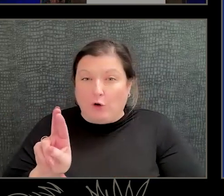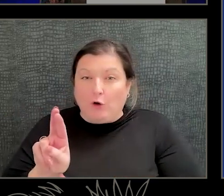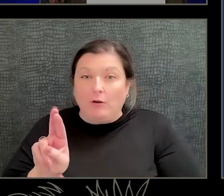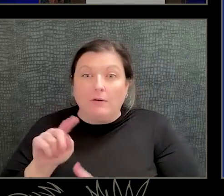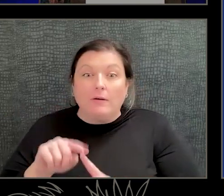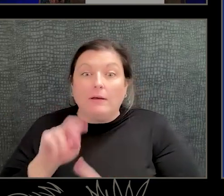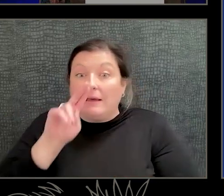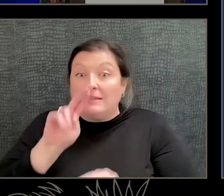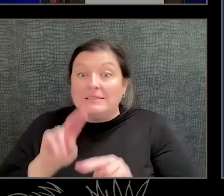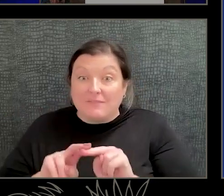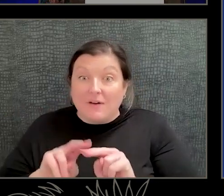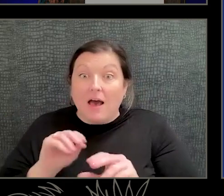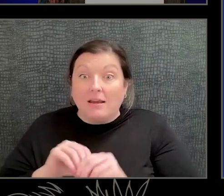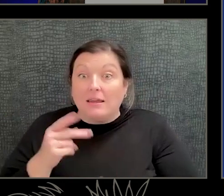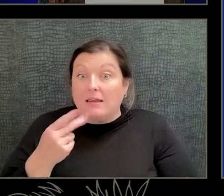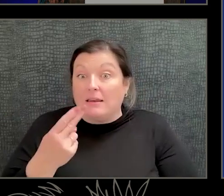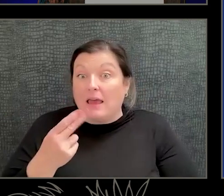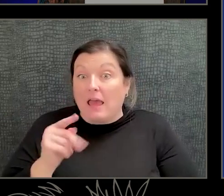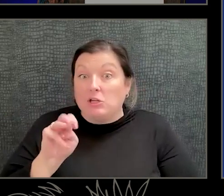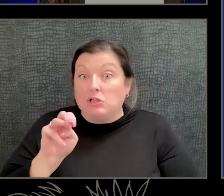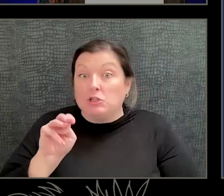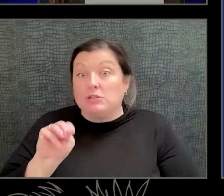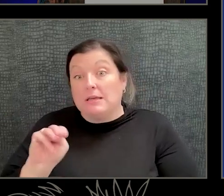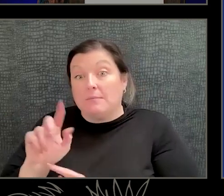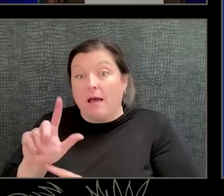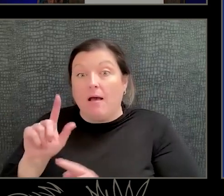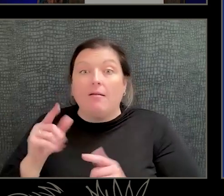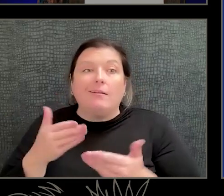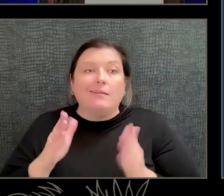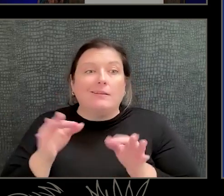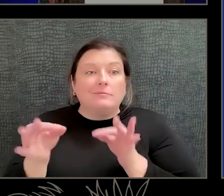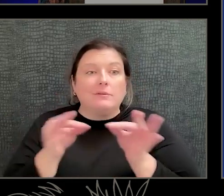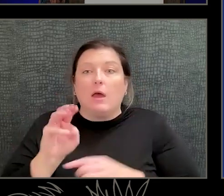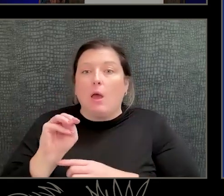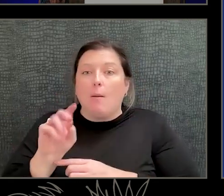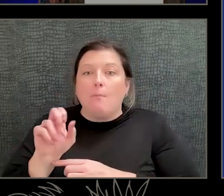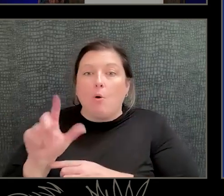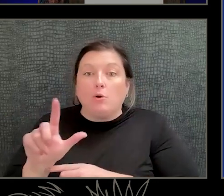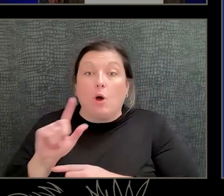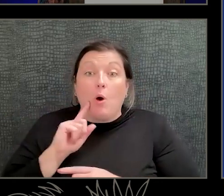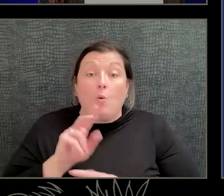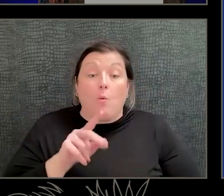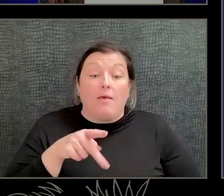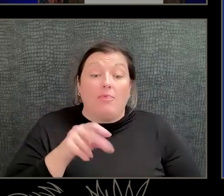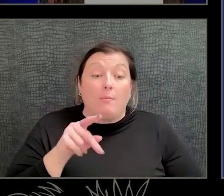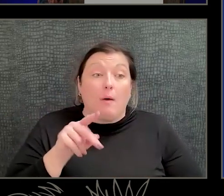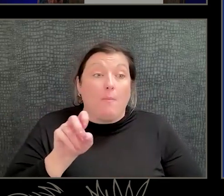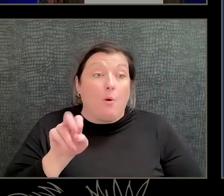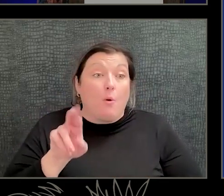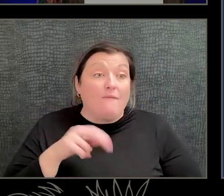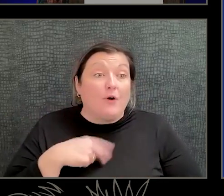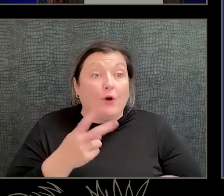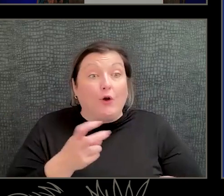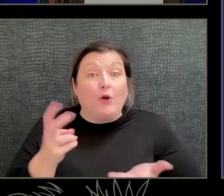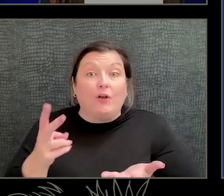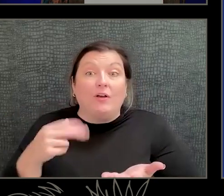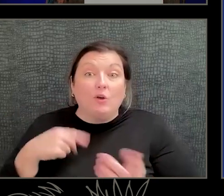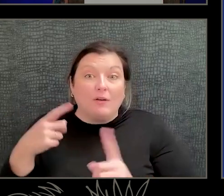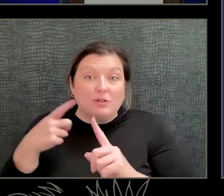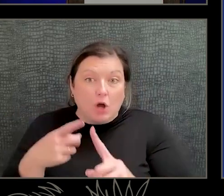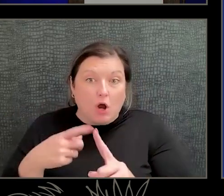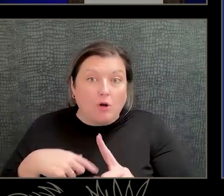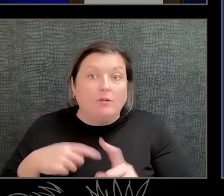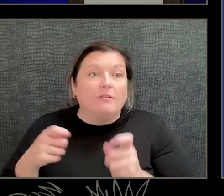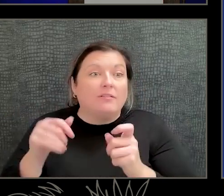fun attribute in HTML that lets you define something as a modal. And with the popover attribute, you also have your popover target, and that's what gives you the